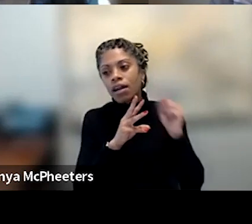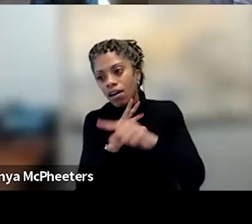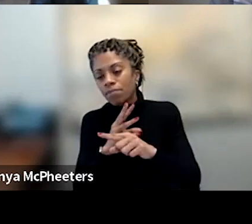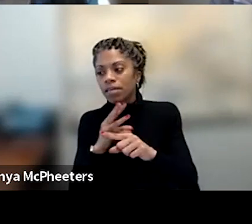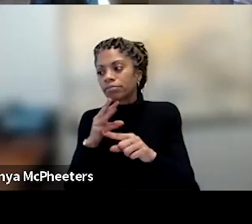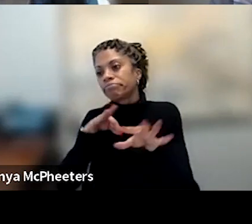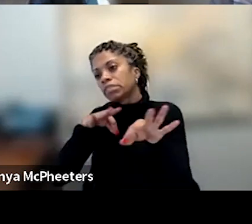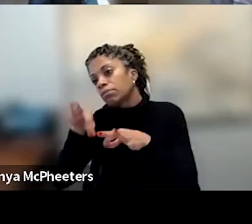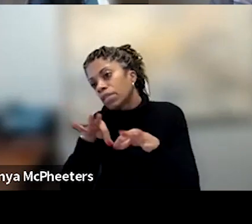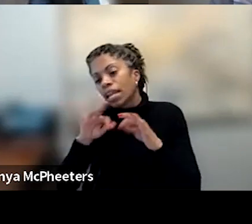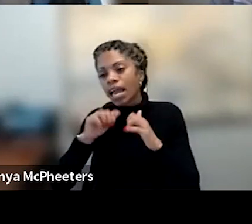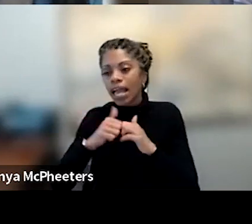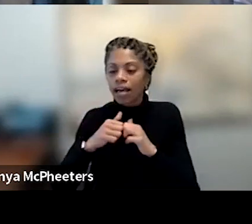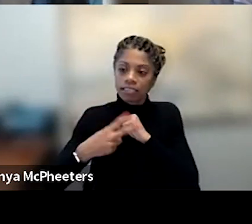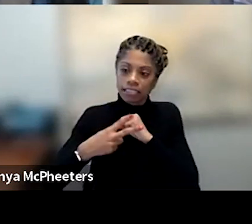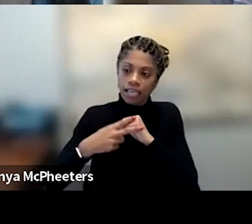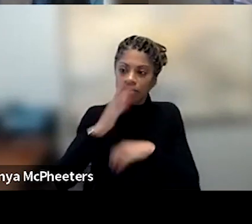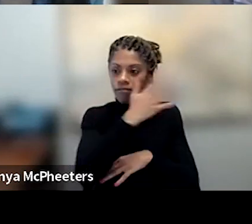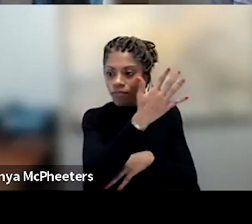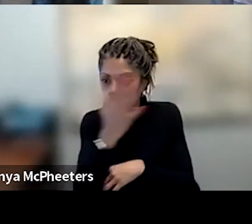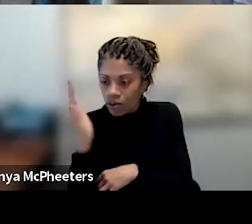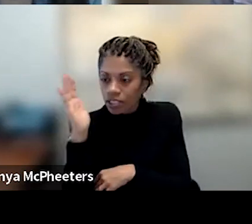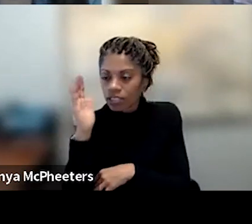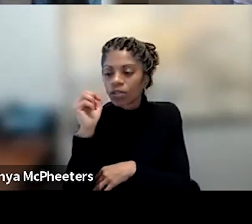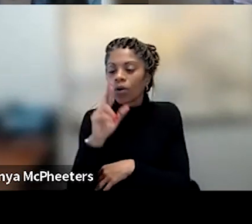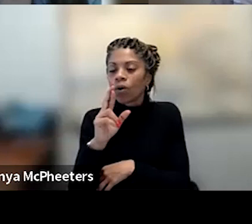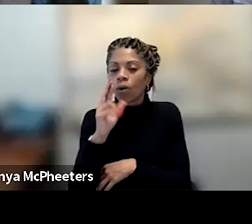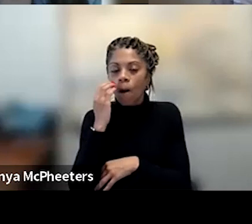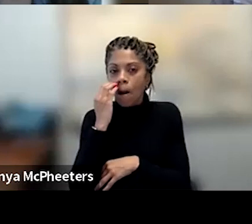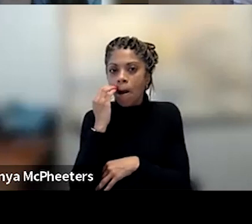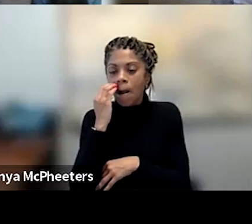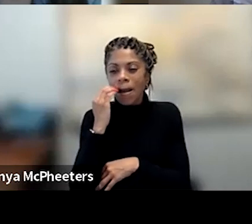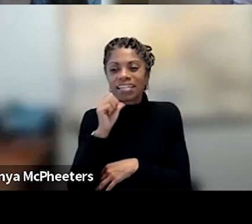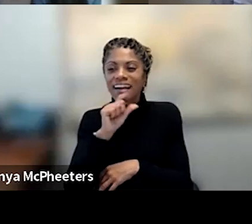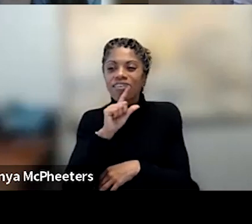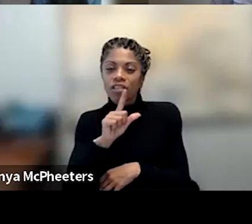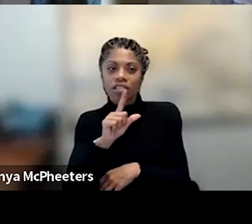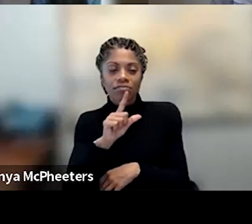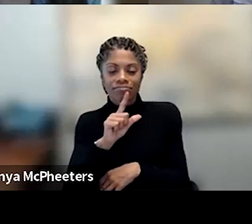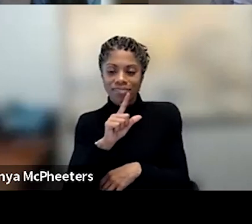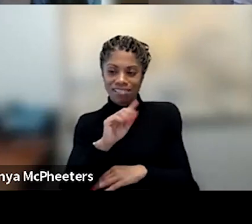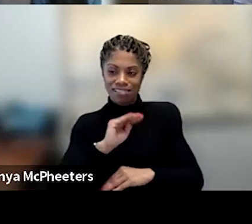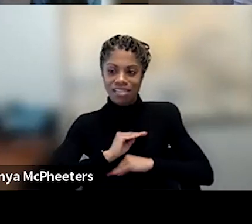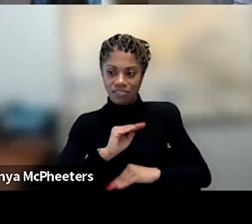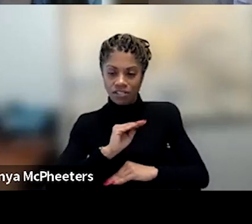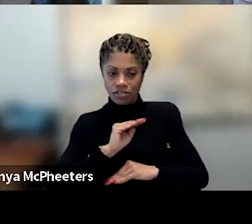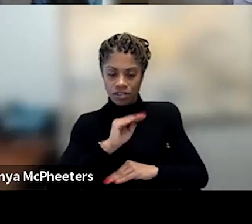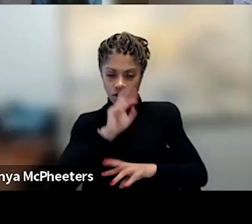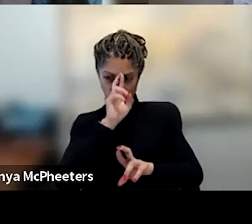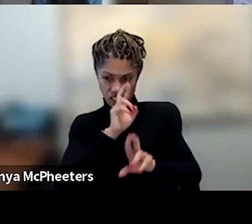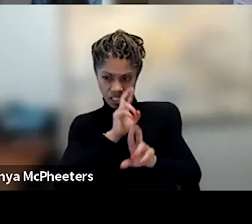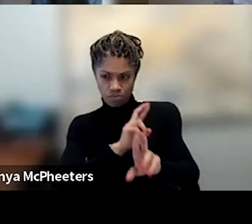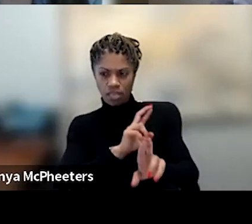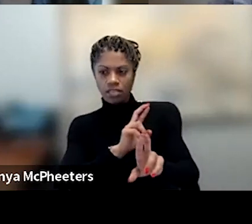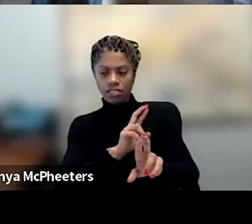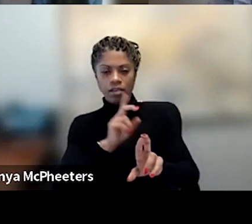and having an unsatisfactory level of respect for grassroots conservation. And